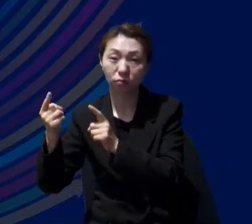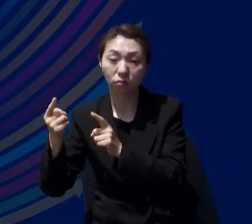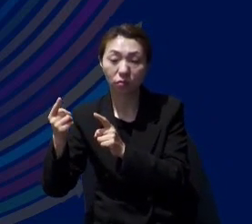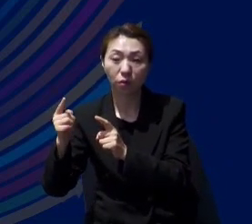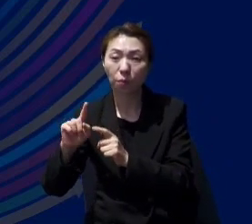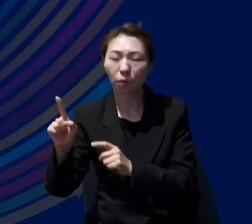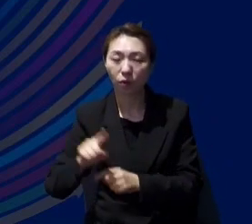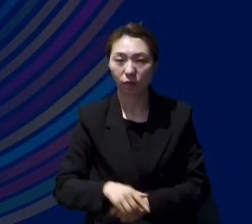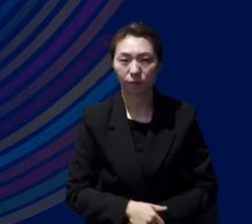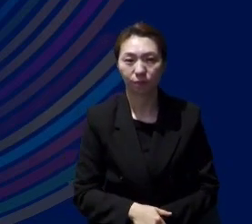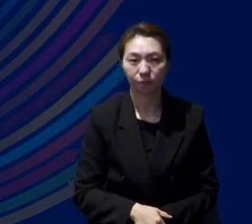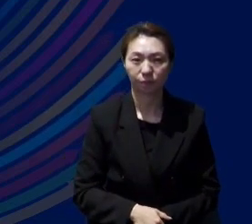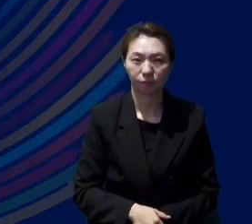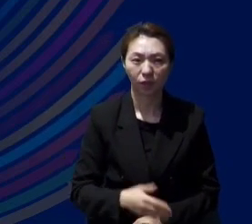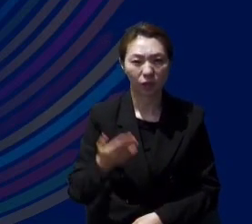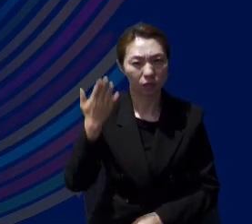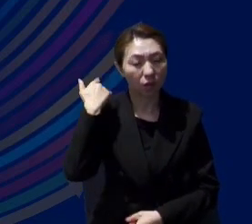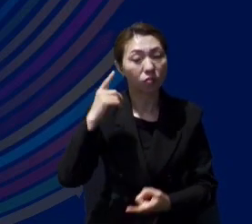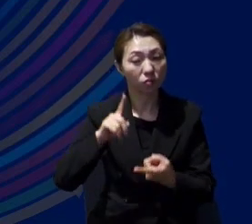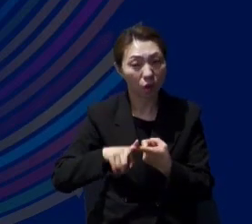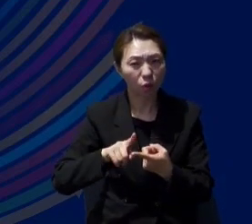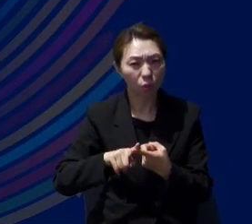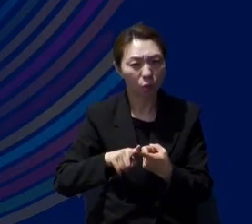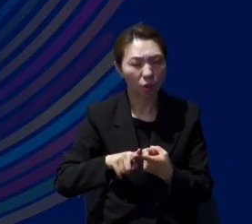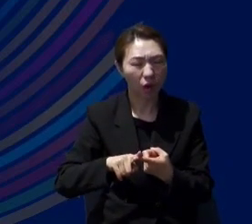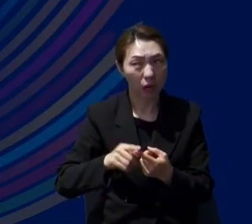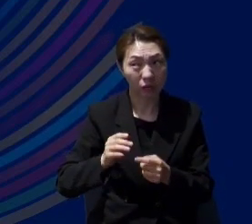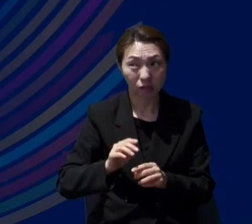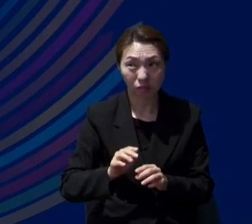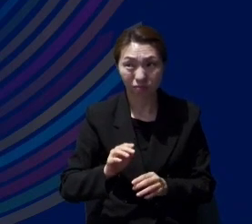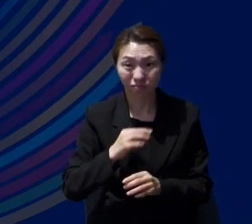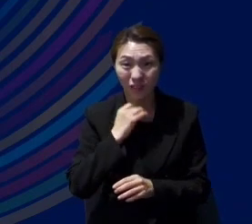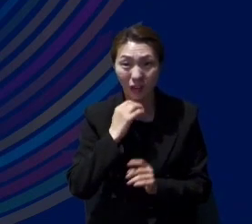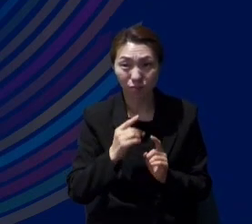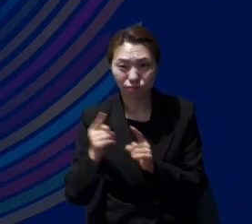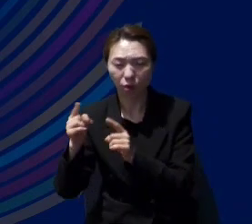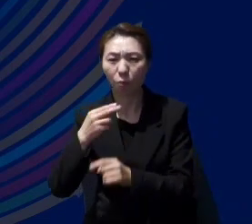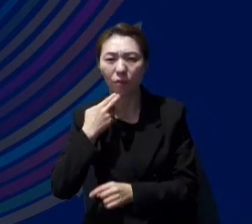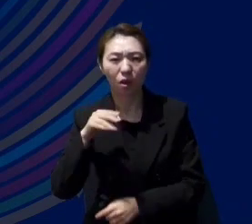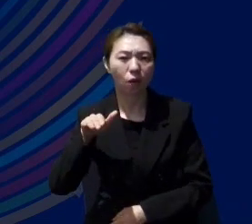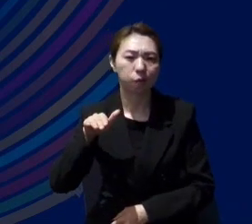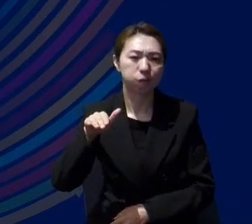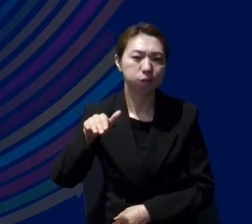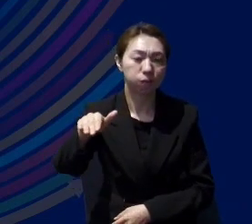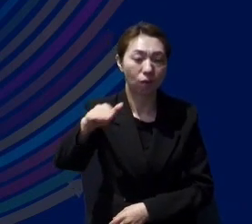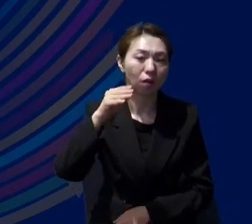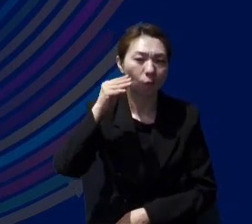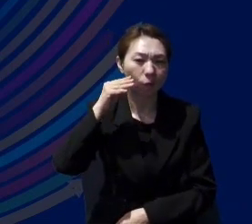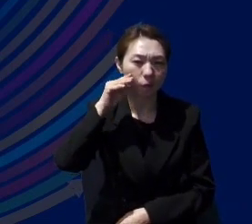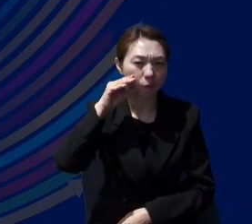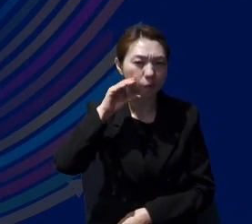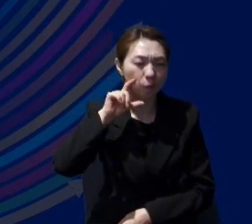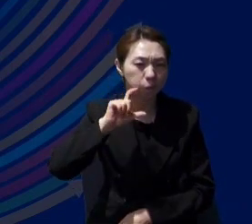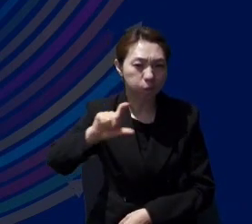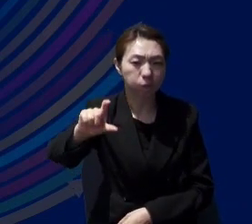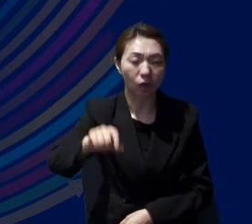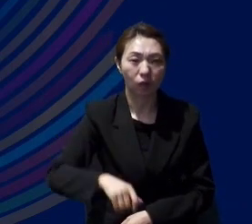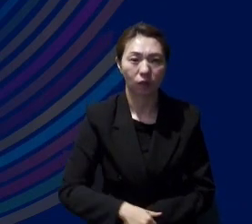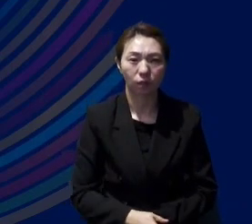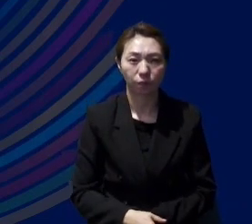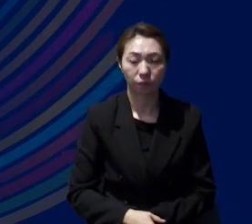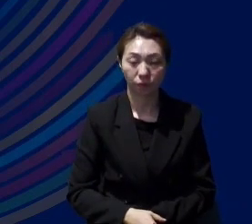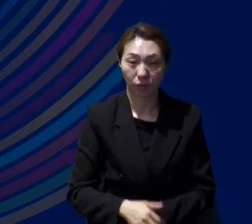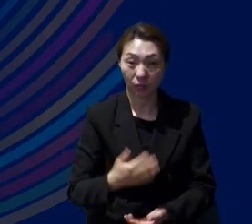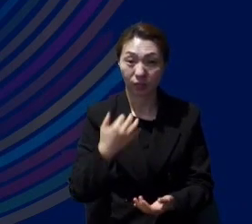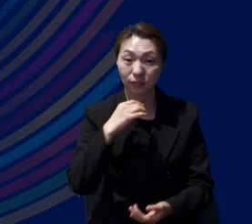the last few years. But you can see if you look at the gray line that there was a little bit of an increase in life expectancy between 2000 and 2010, but then